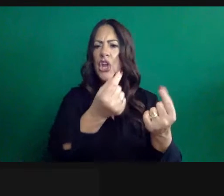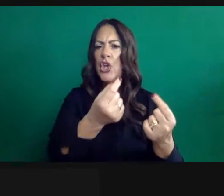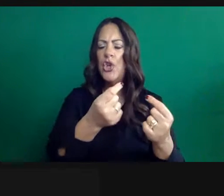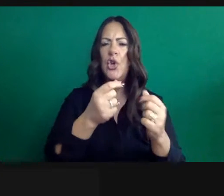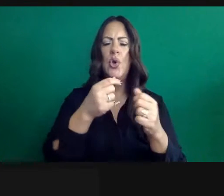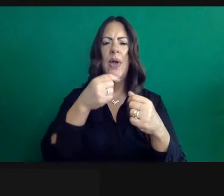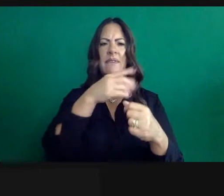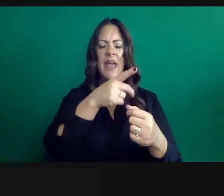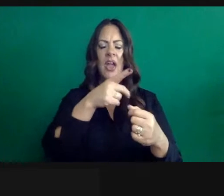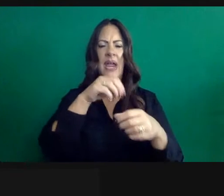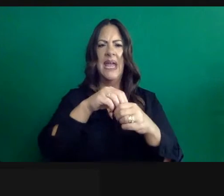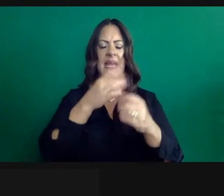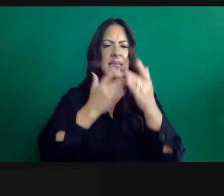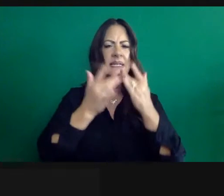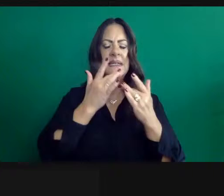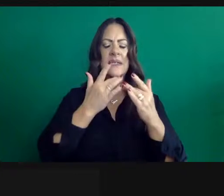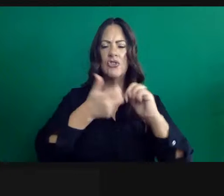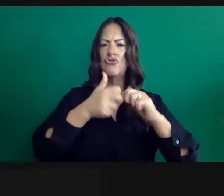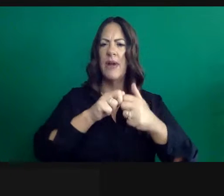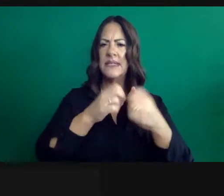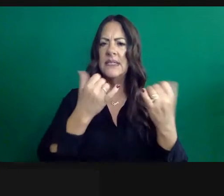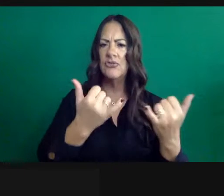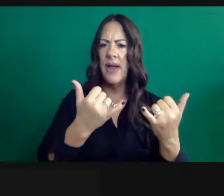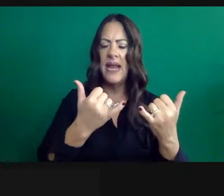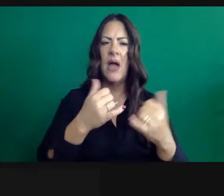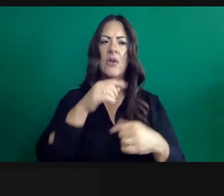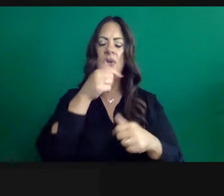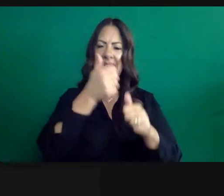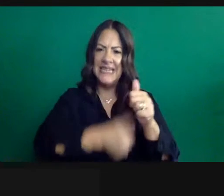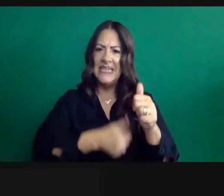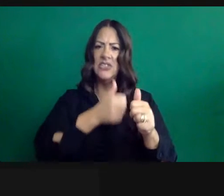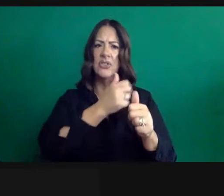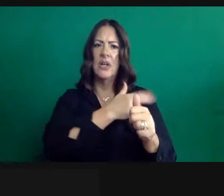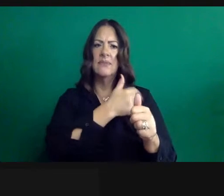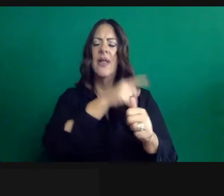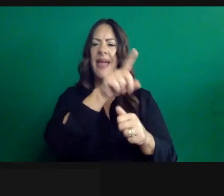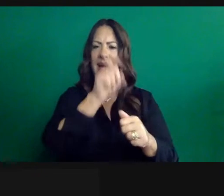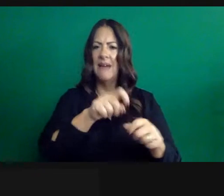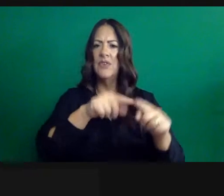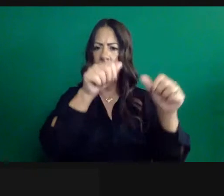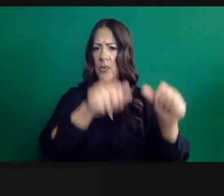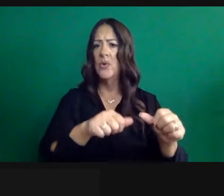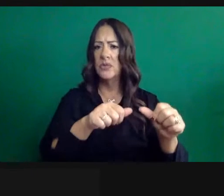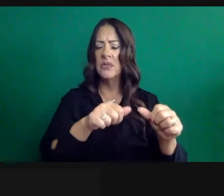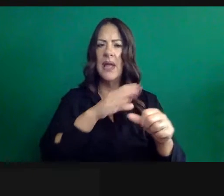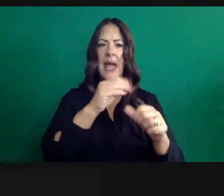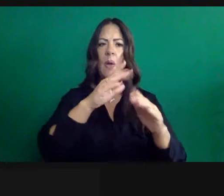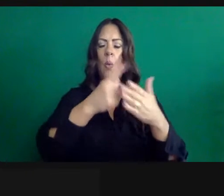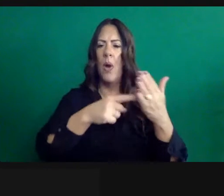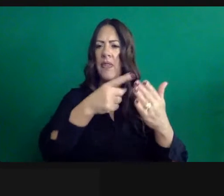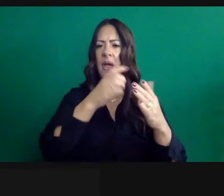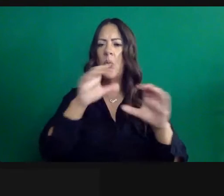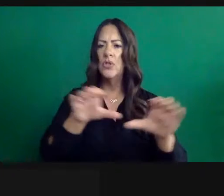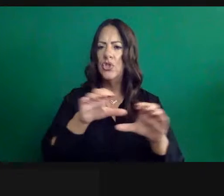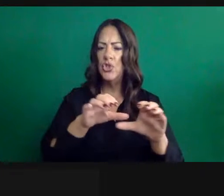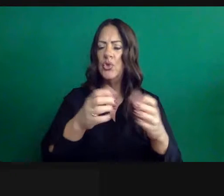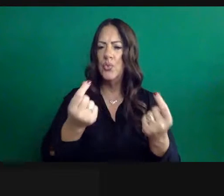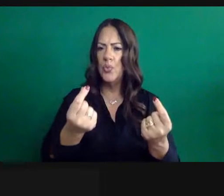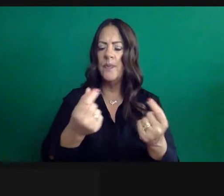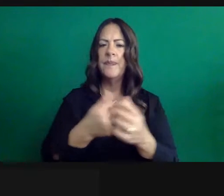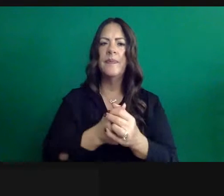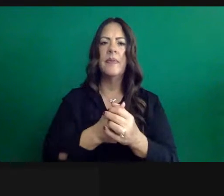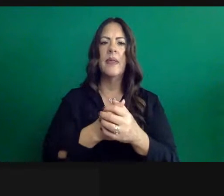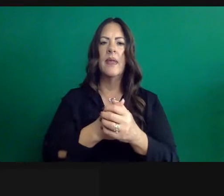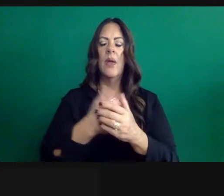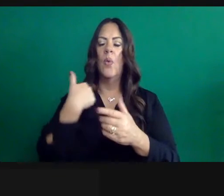then how their facility will approach being in a crisis care posture. We've